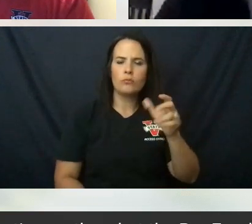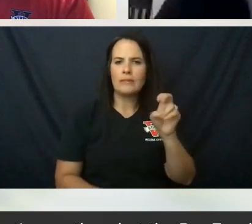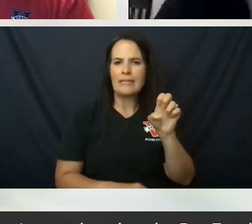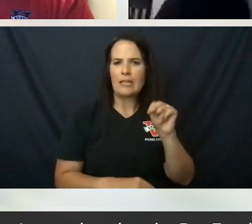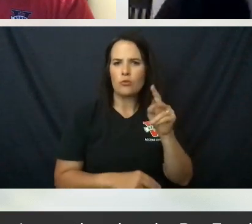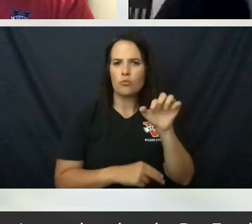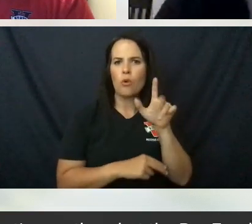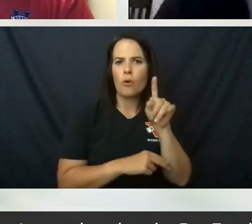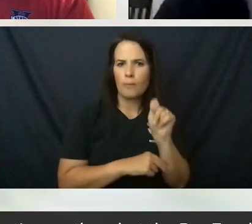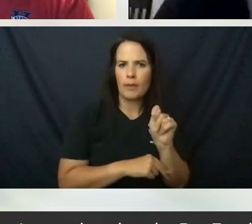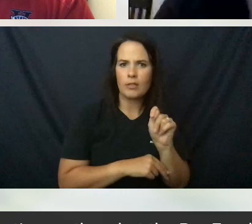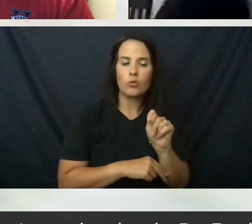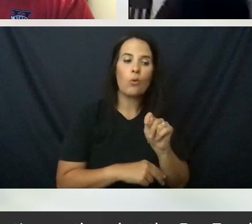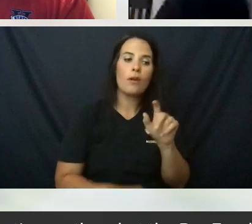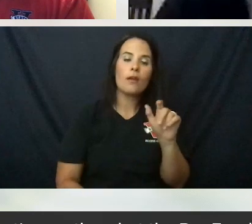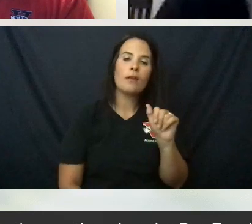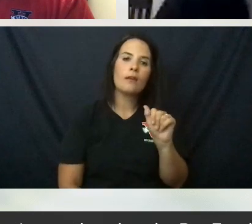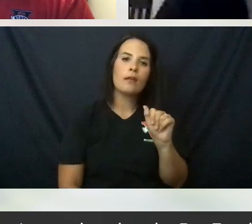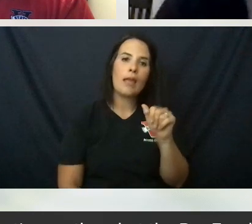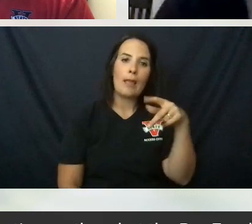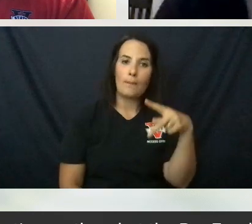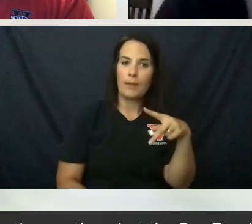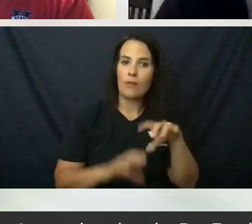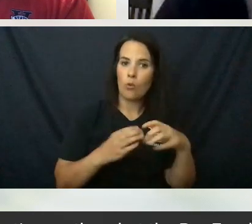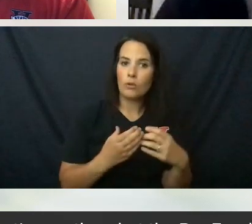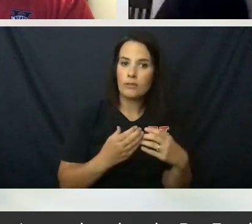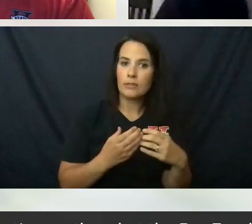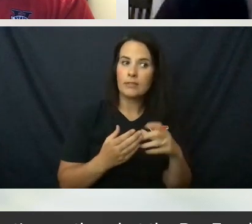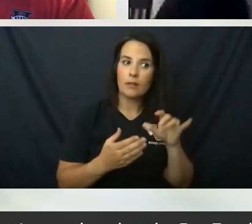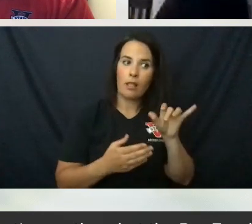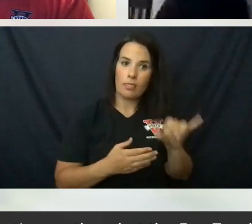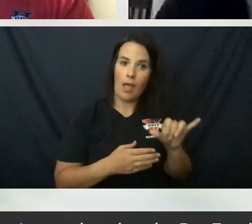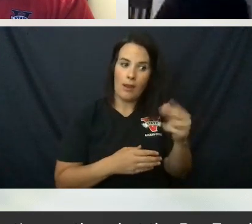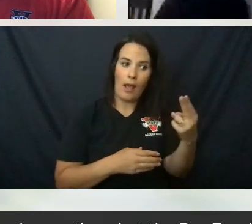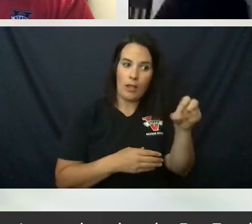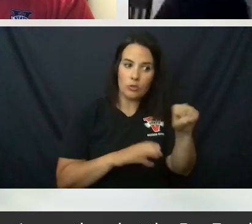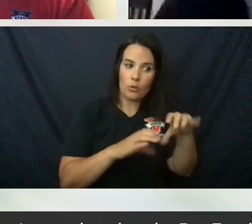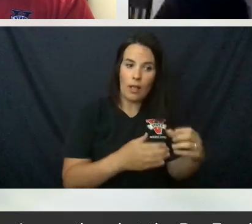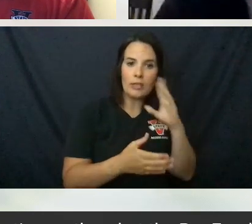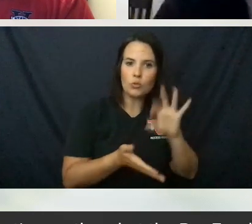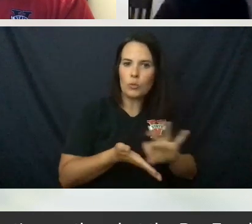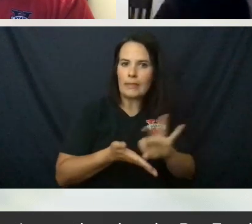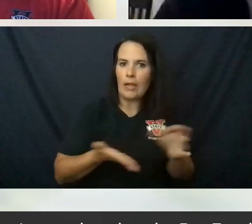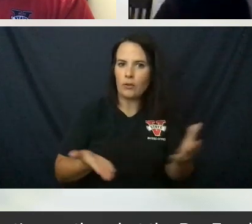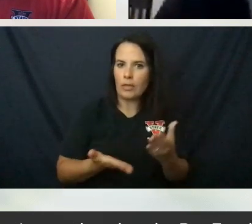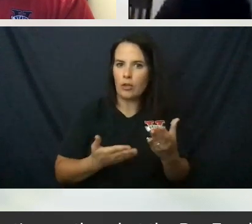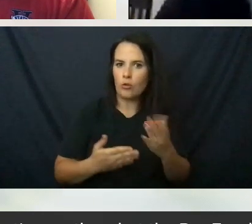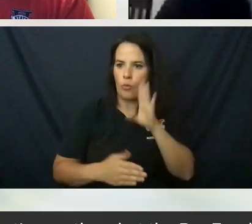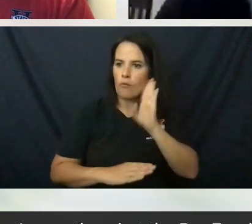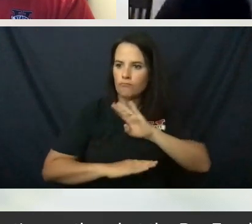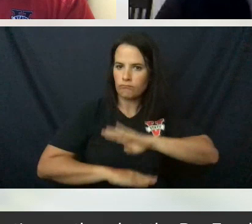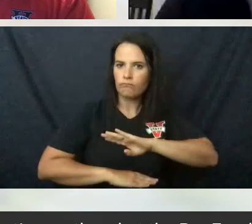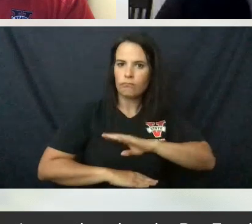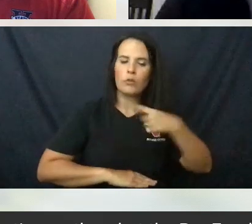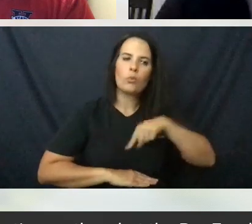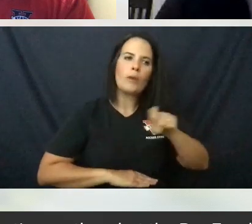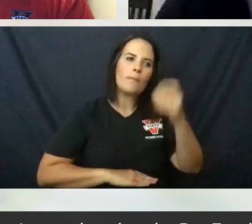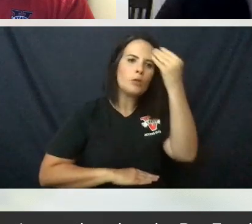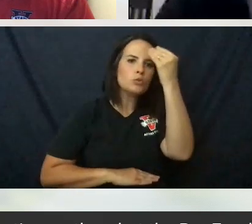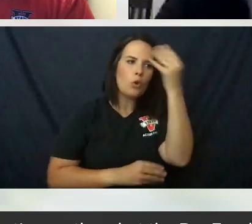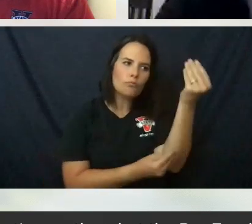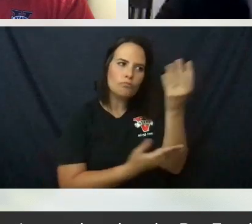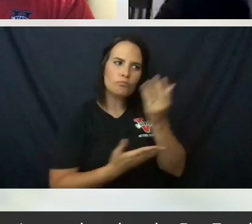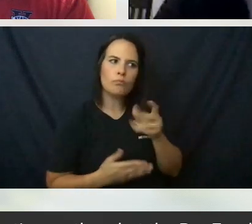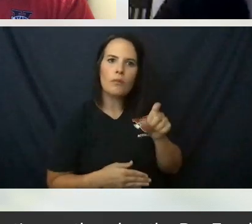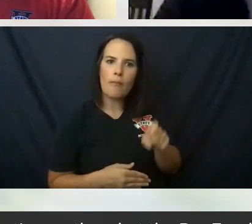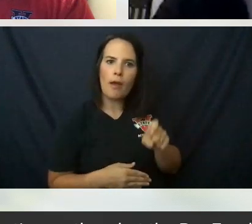IB courses, and those courses count towards your degree here. So we need to know about those. And this is an opportunity for you to share with